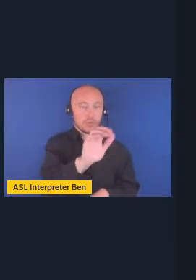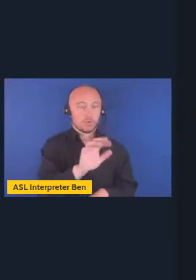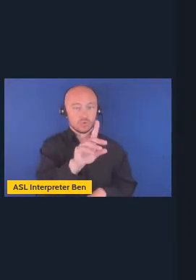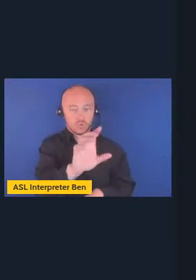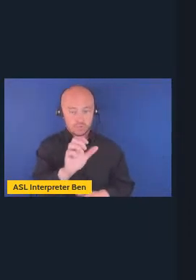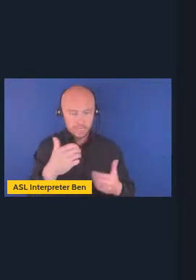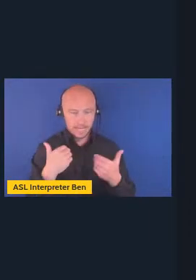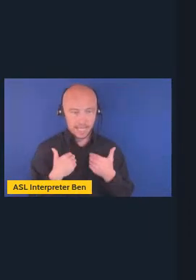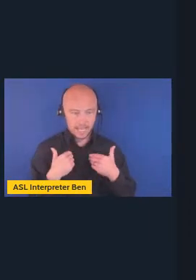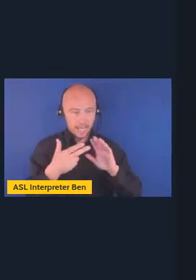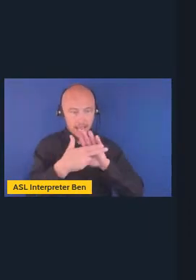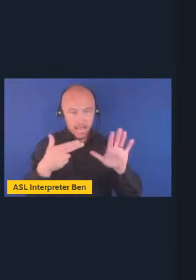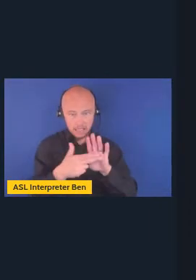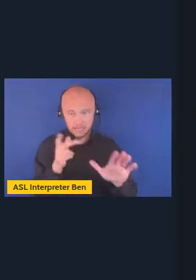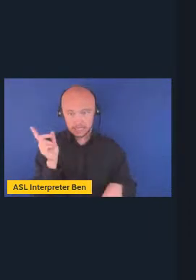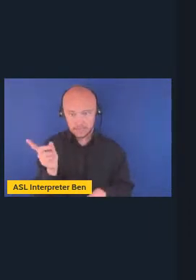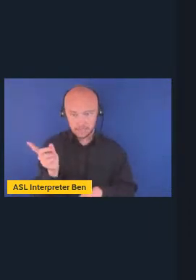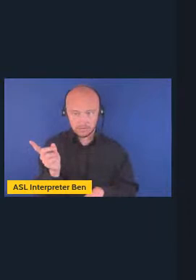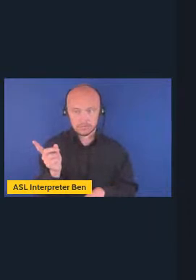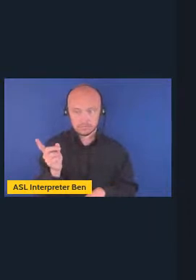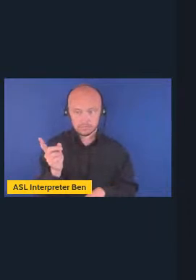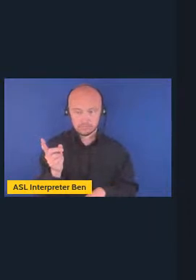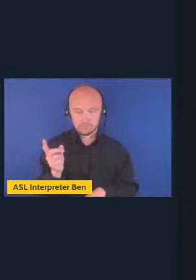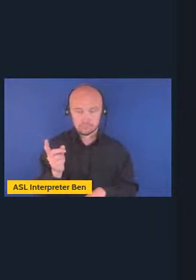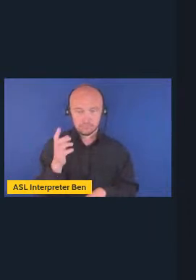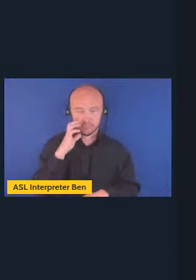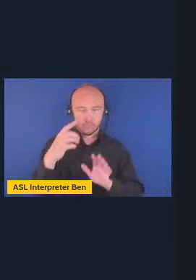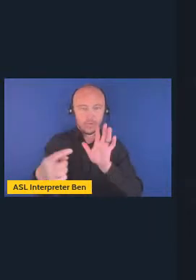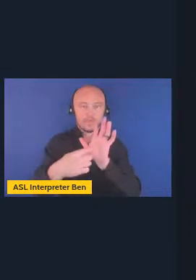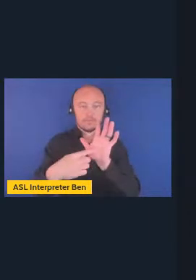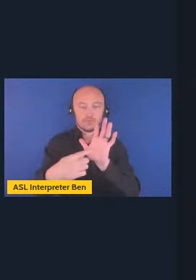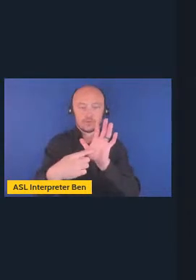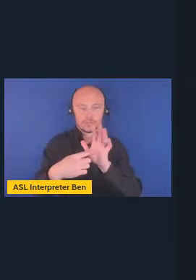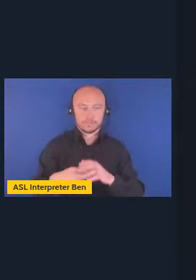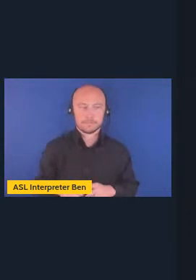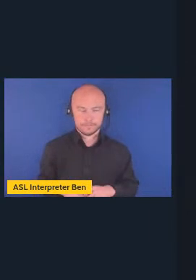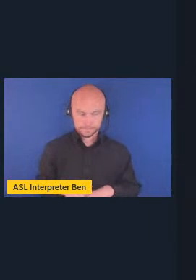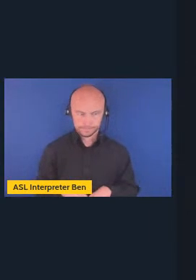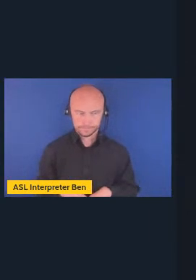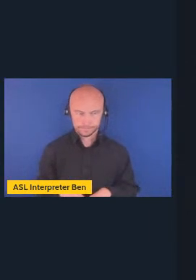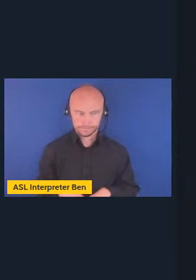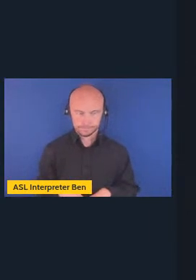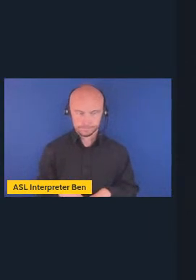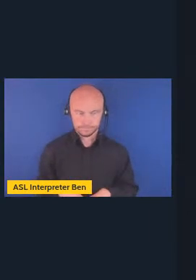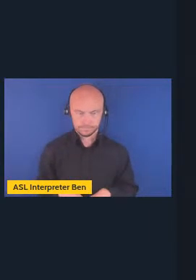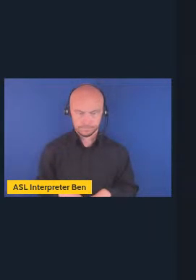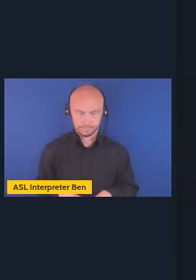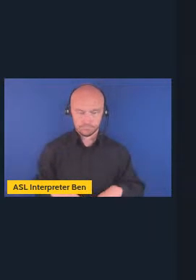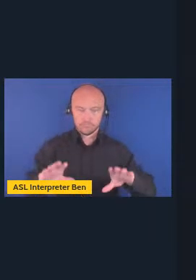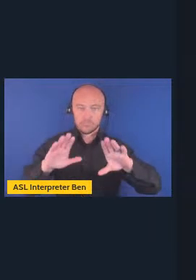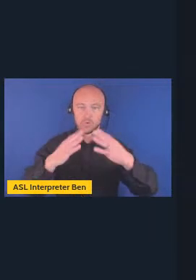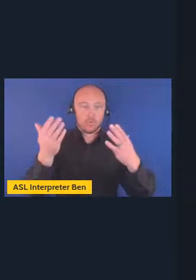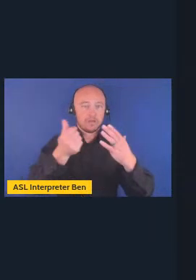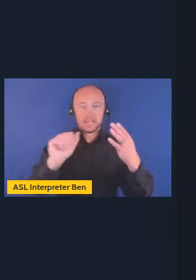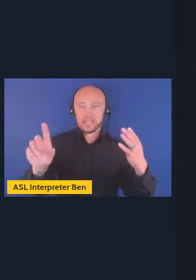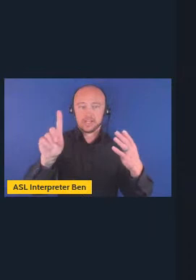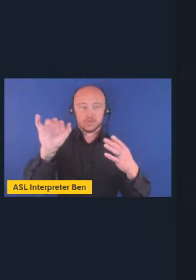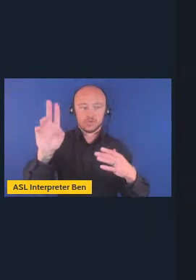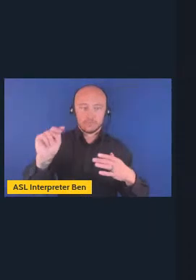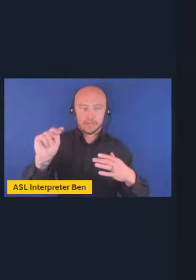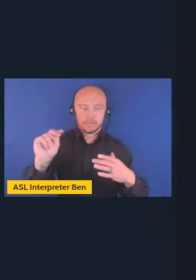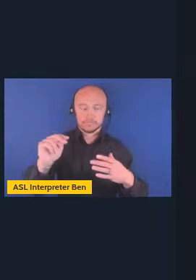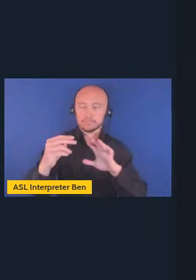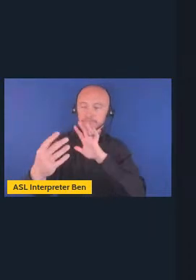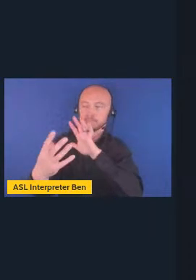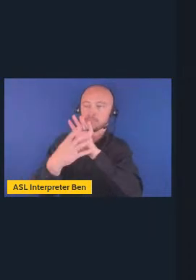I have highlighted here is for our demo. Open any of the terminal, clone git